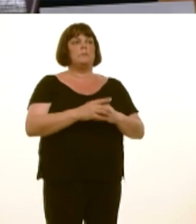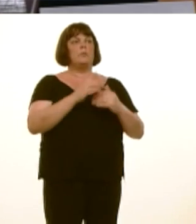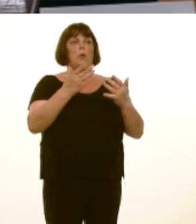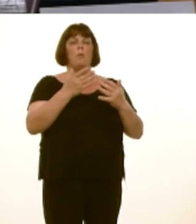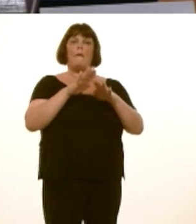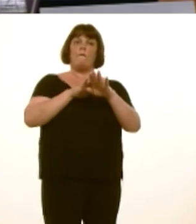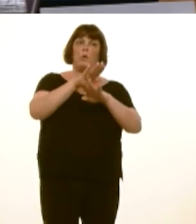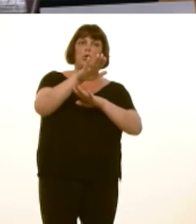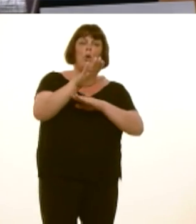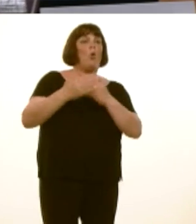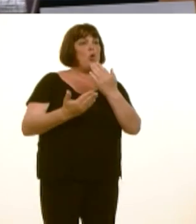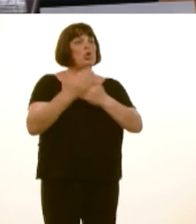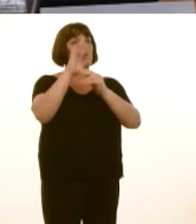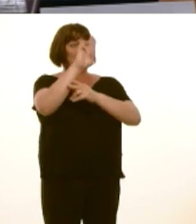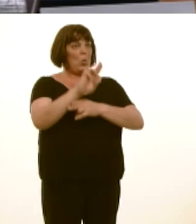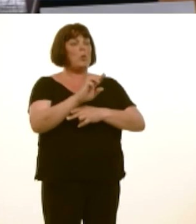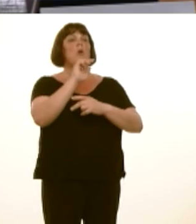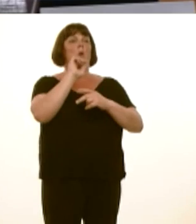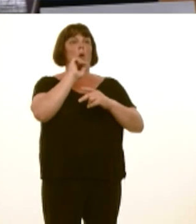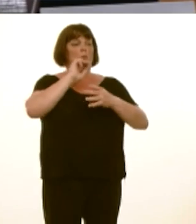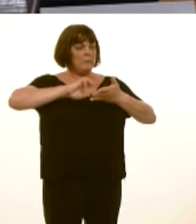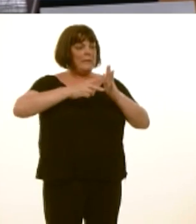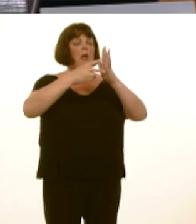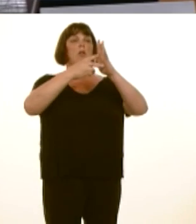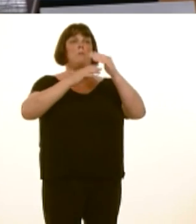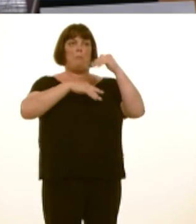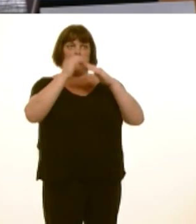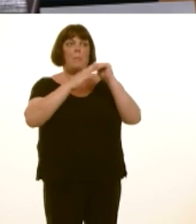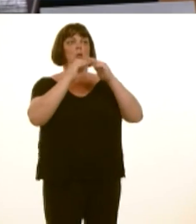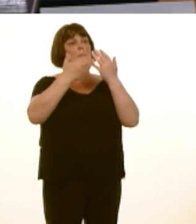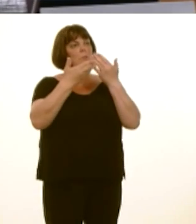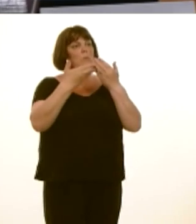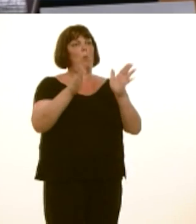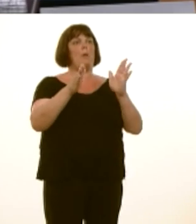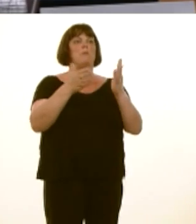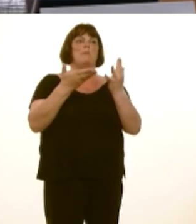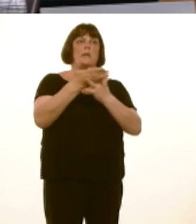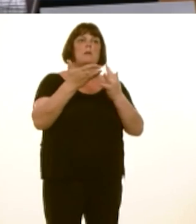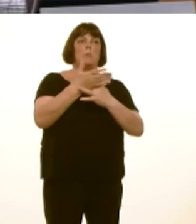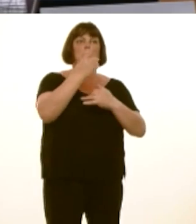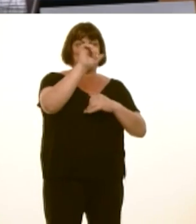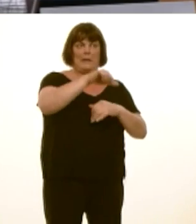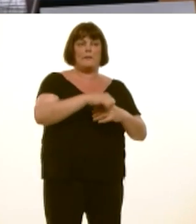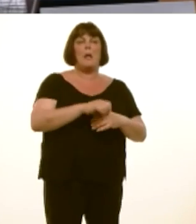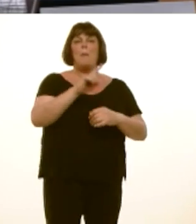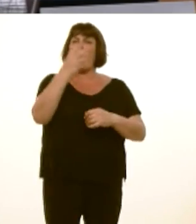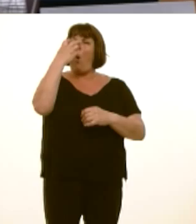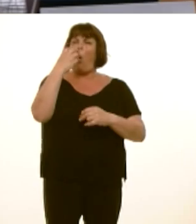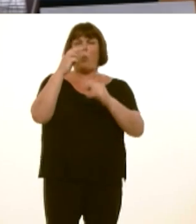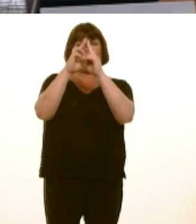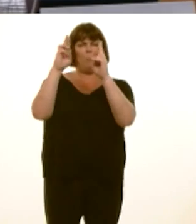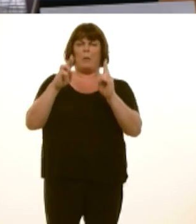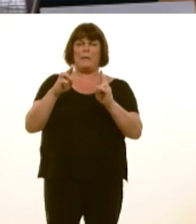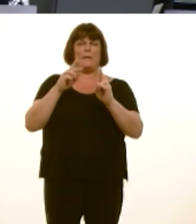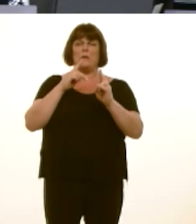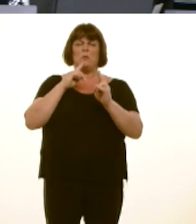in the future all schools will be in that position, but there can be some difficulties with some of the older schools that weren't designed to be open